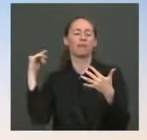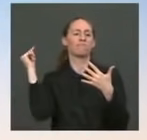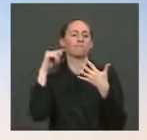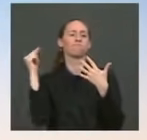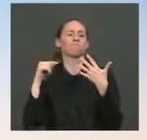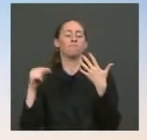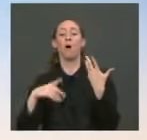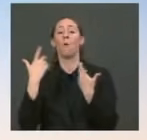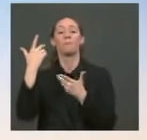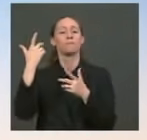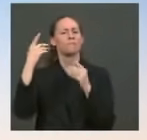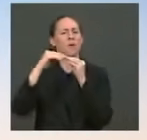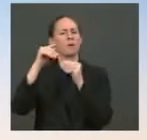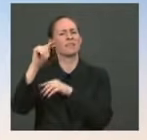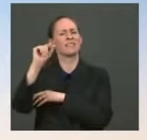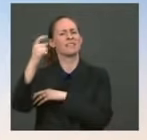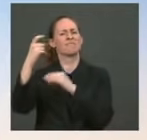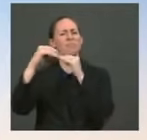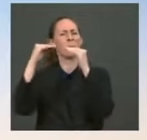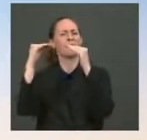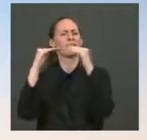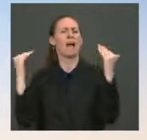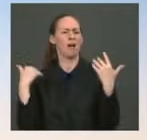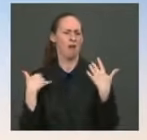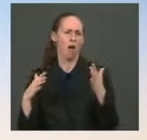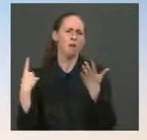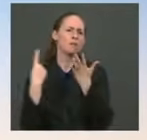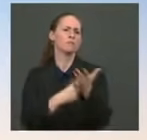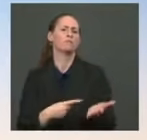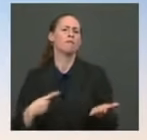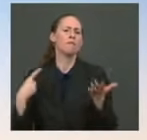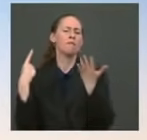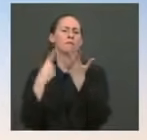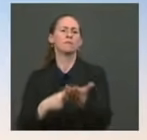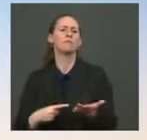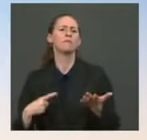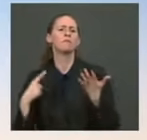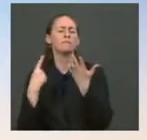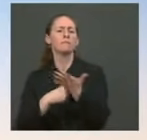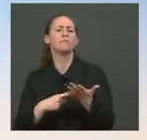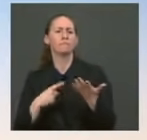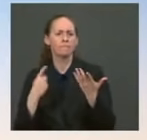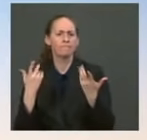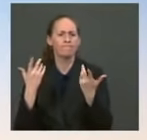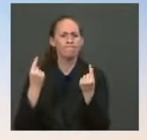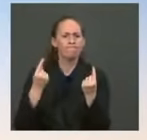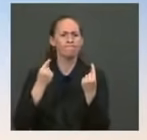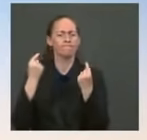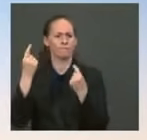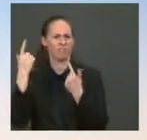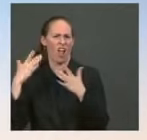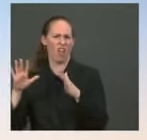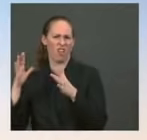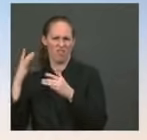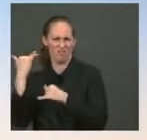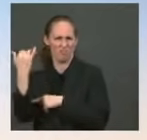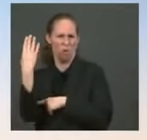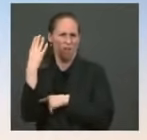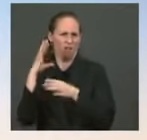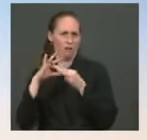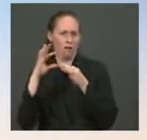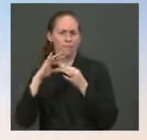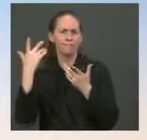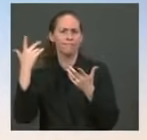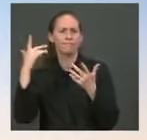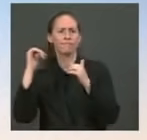system, there are discussions about the size. Now, as the president said multiple times this morning, the package will cost $0.